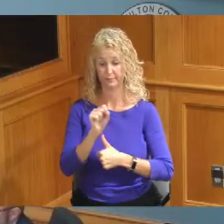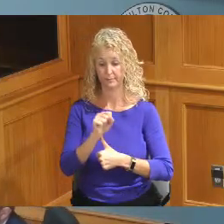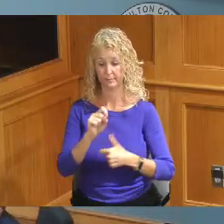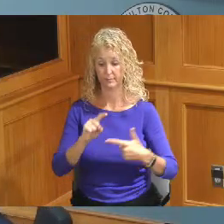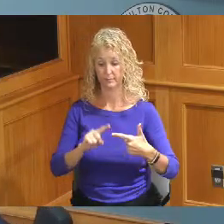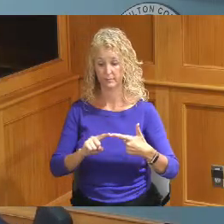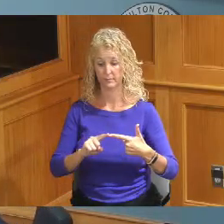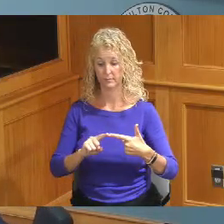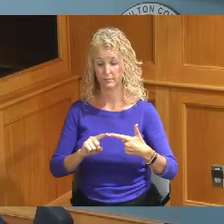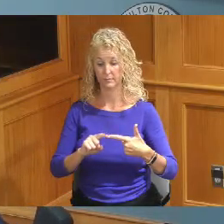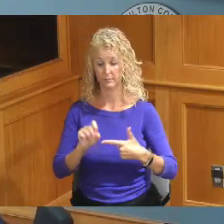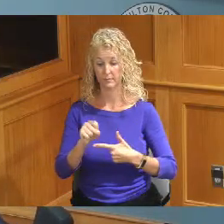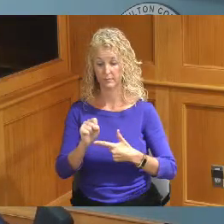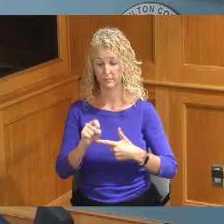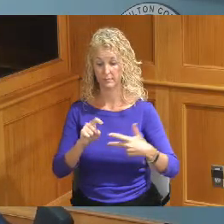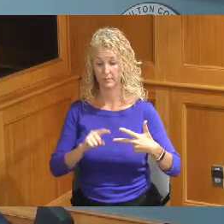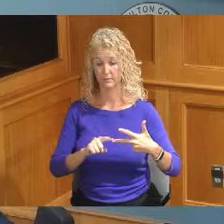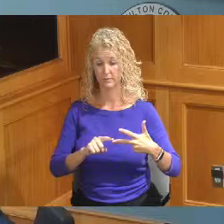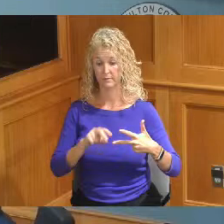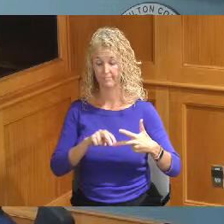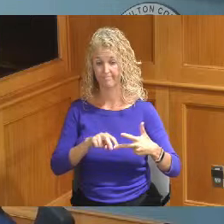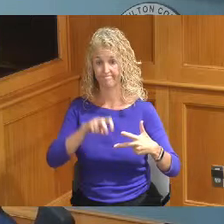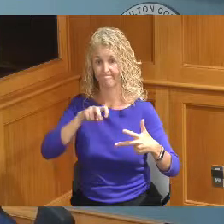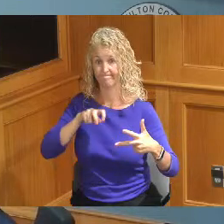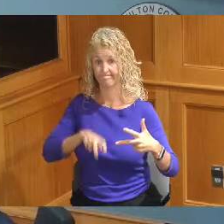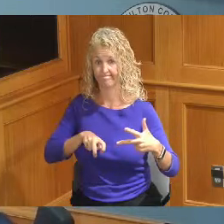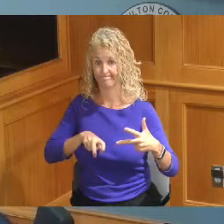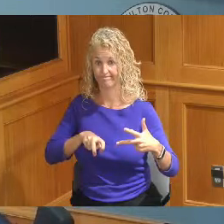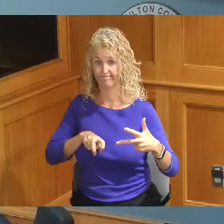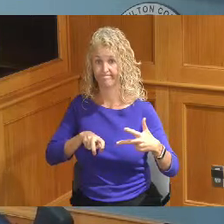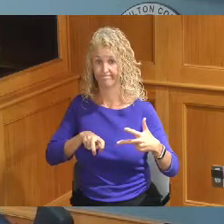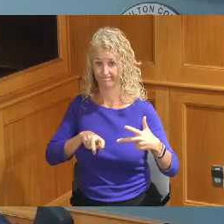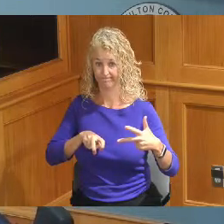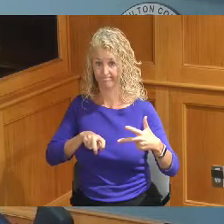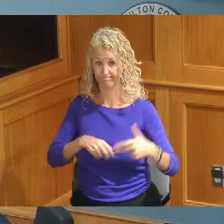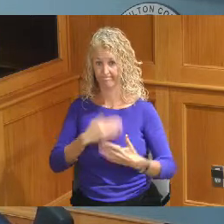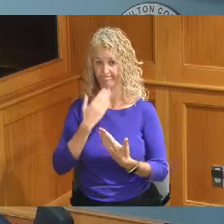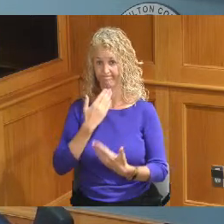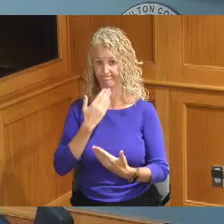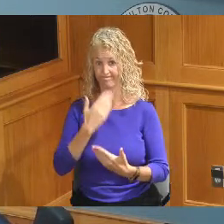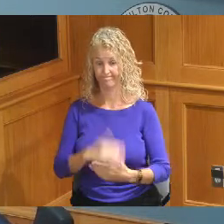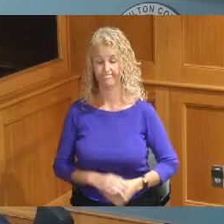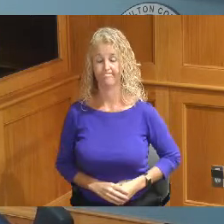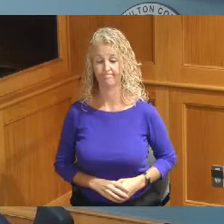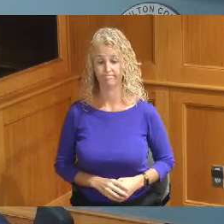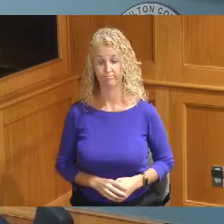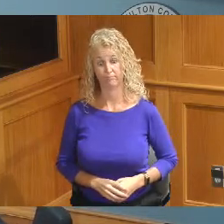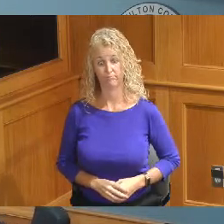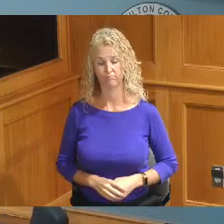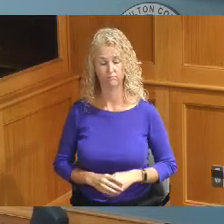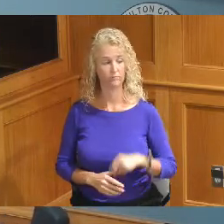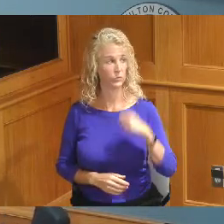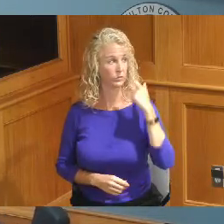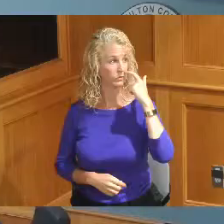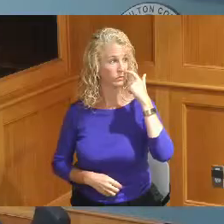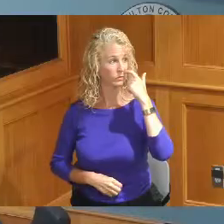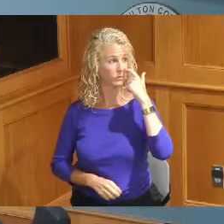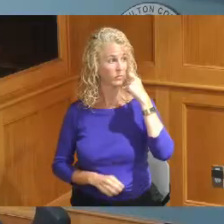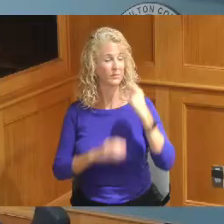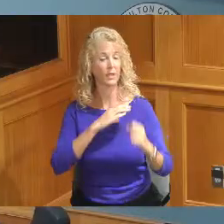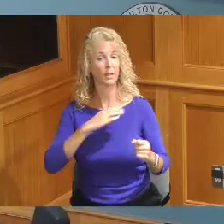Yes. Commissioner Summer Dumas? Yes. Commissioner Reese? Abstain. Thank you, commissioners. Thank you.